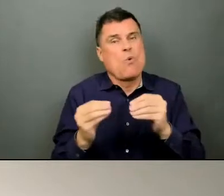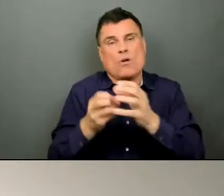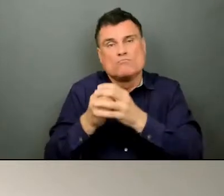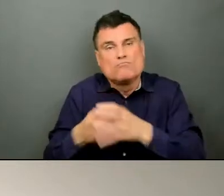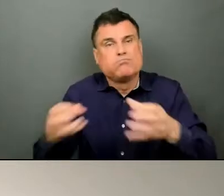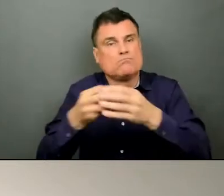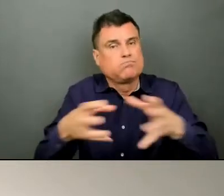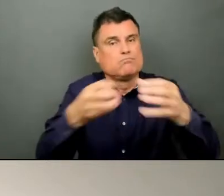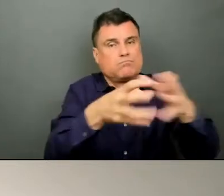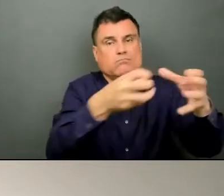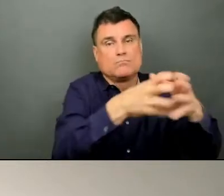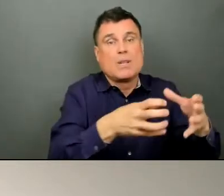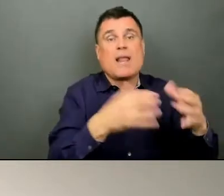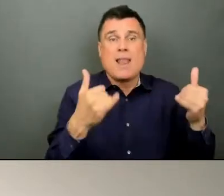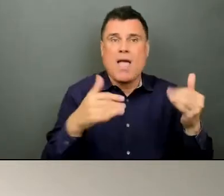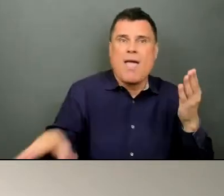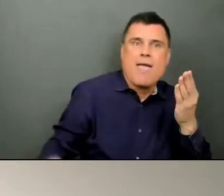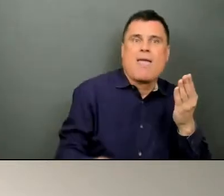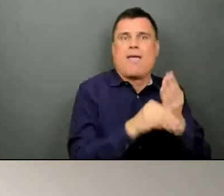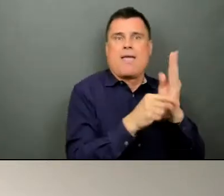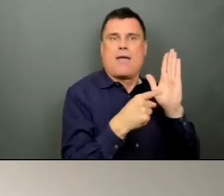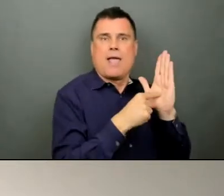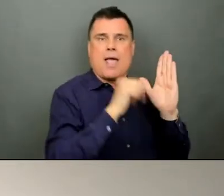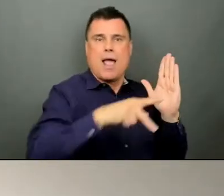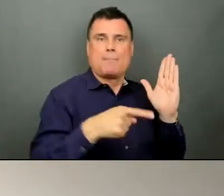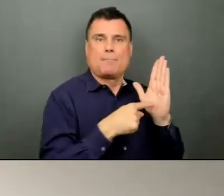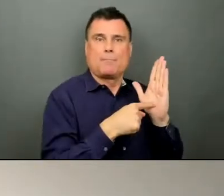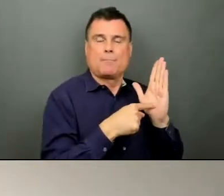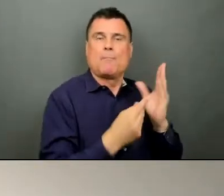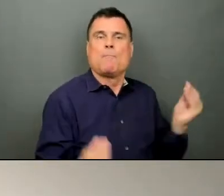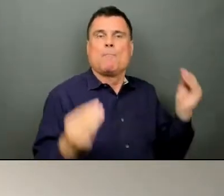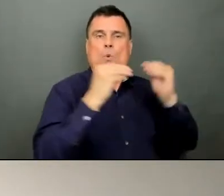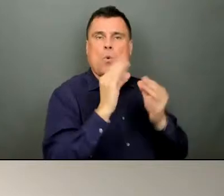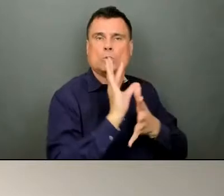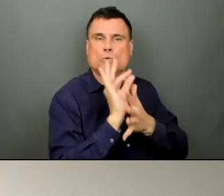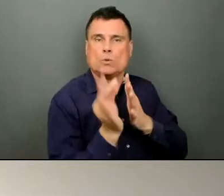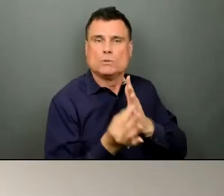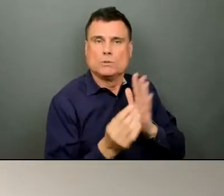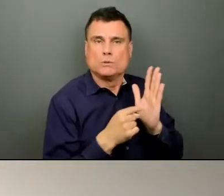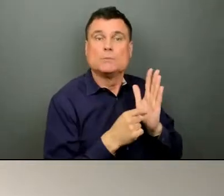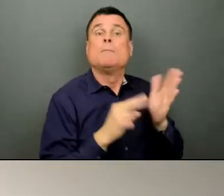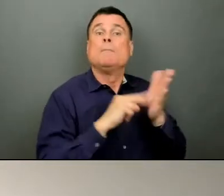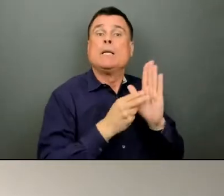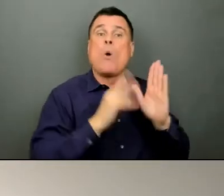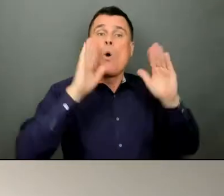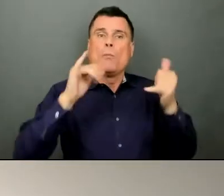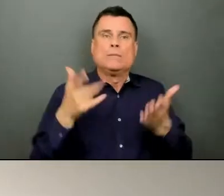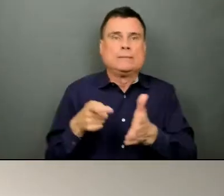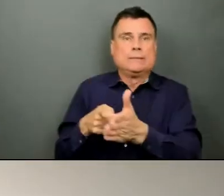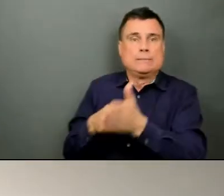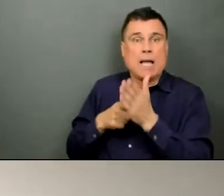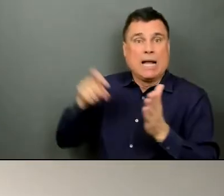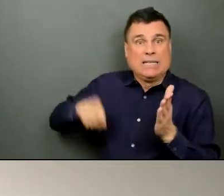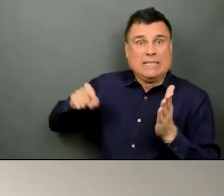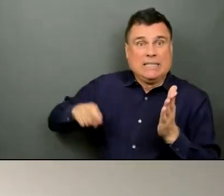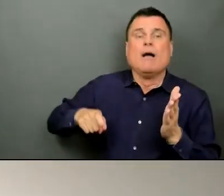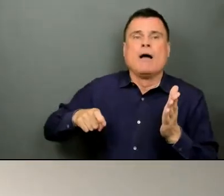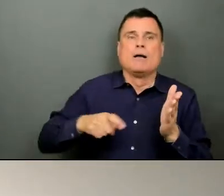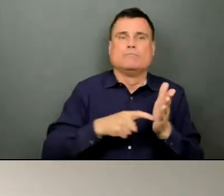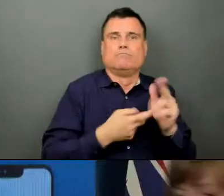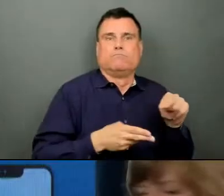we hope be met with an expanded workforce to support the work ahead.